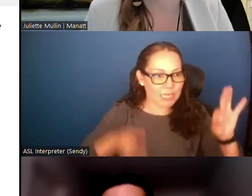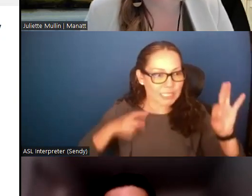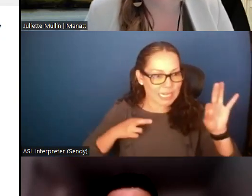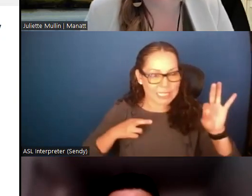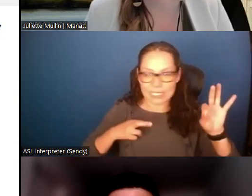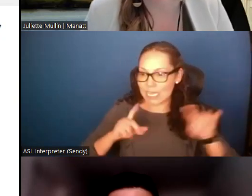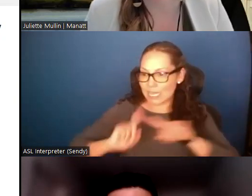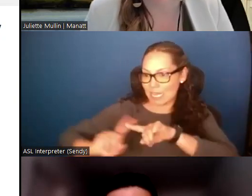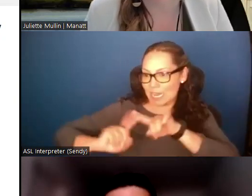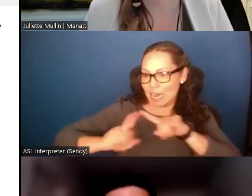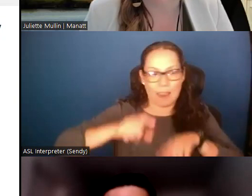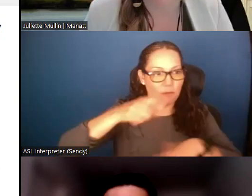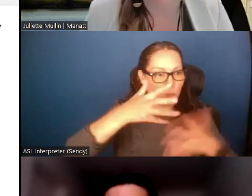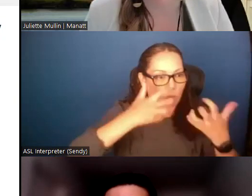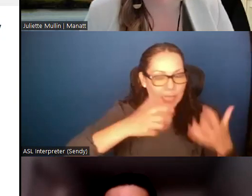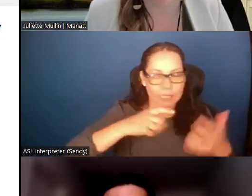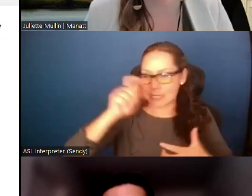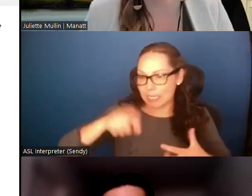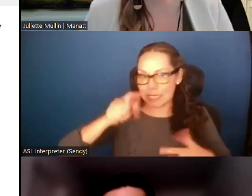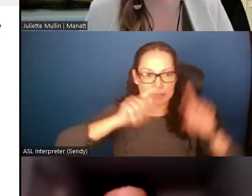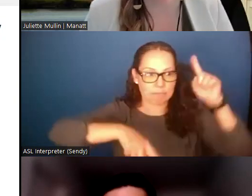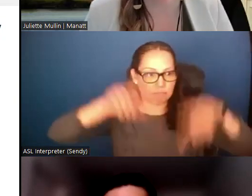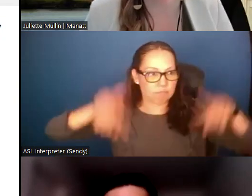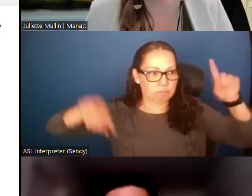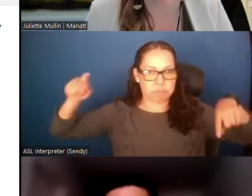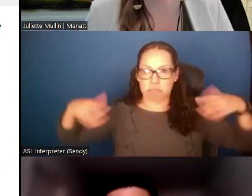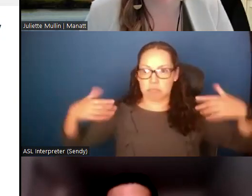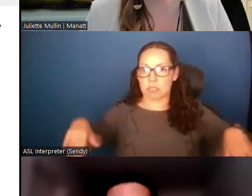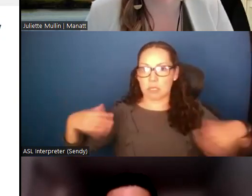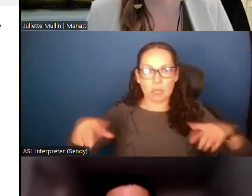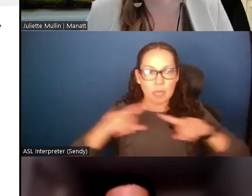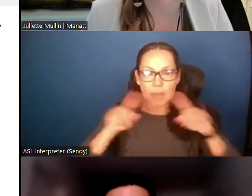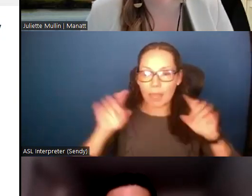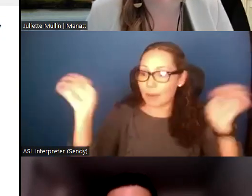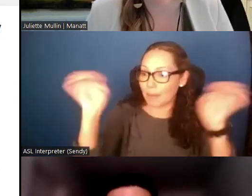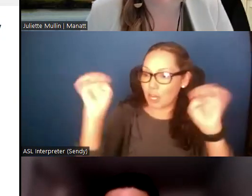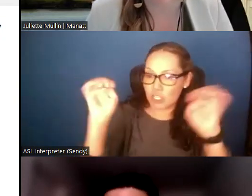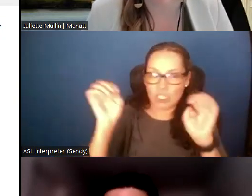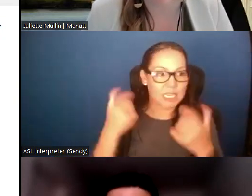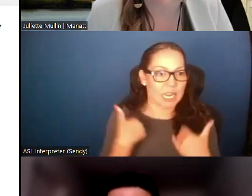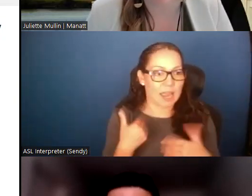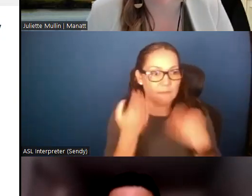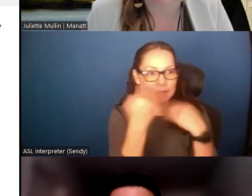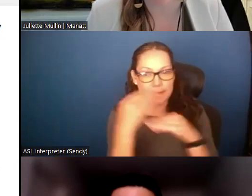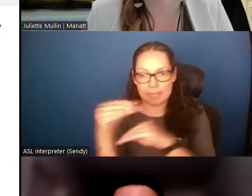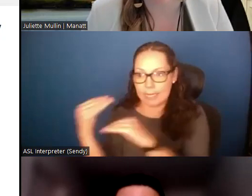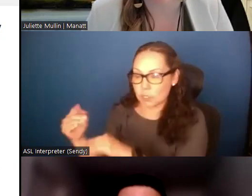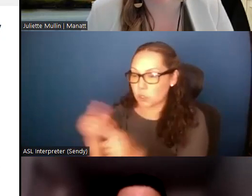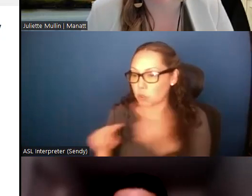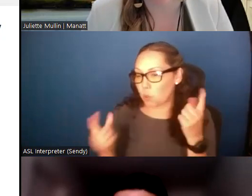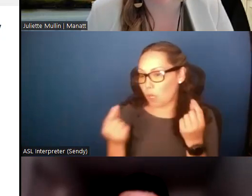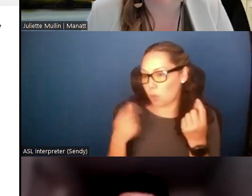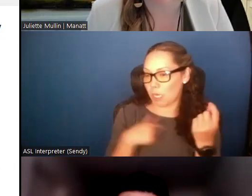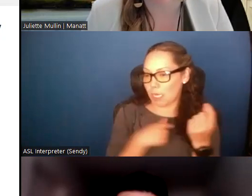different wants and needs? And you can try, but in an emergency, there is some limitations to the things that we can do. And